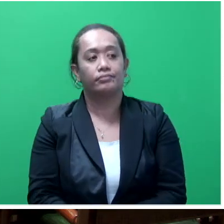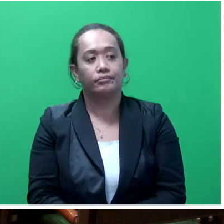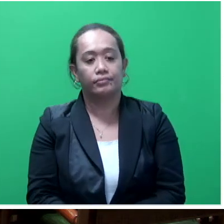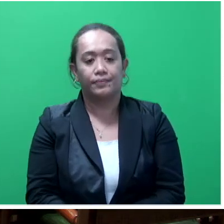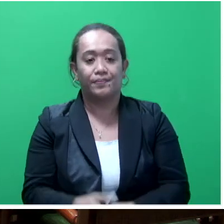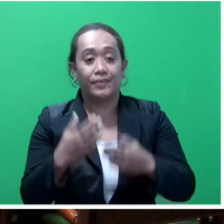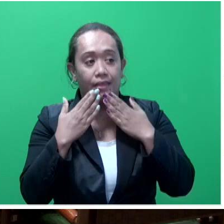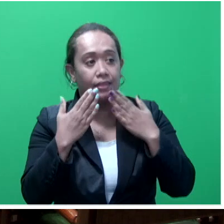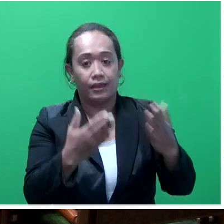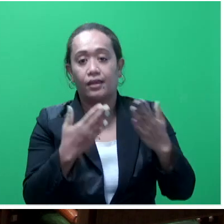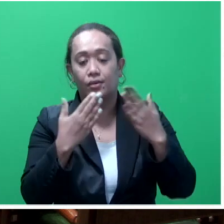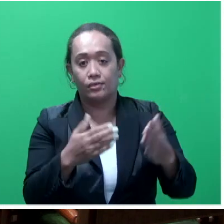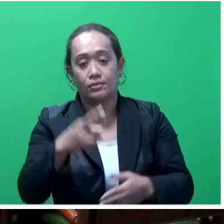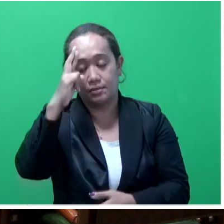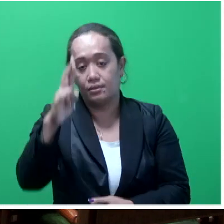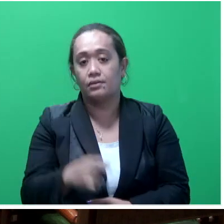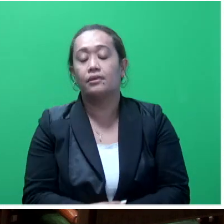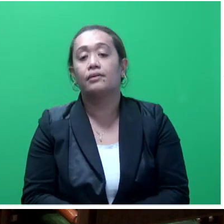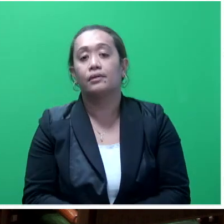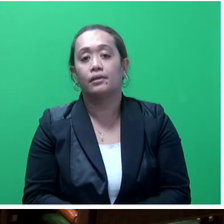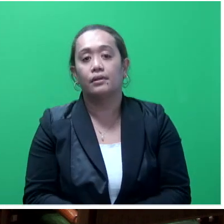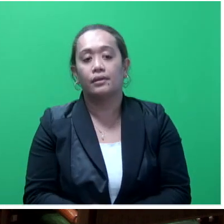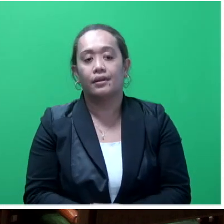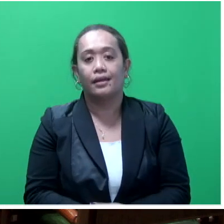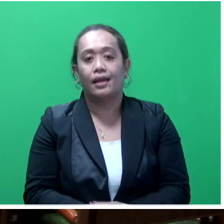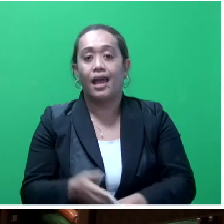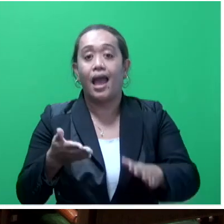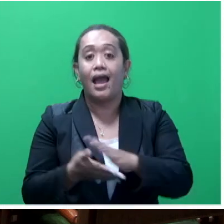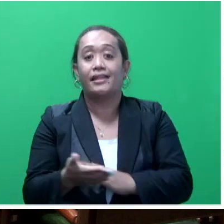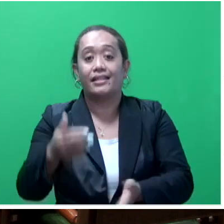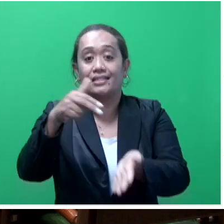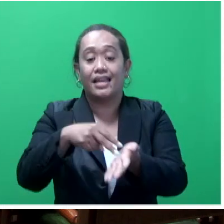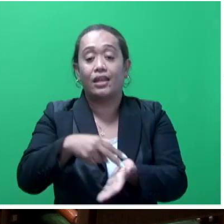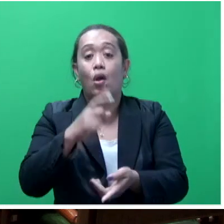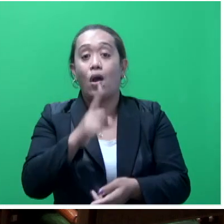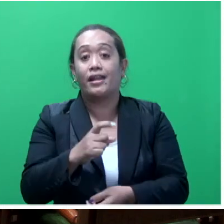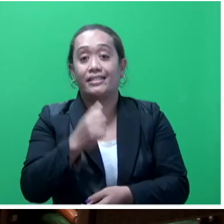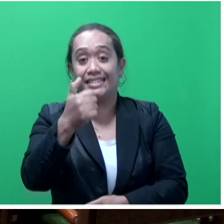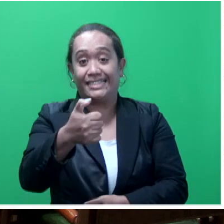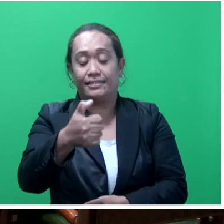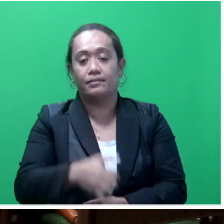Thank you, Mr. Speaker. Sir, Mr. Speaker, I move under Standing Order 6 that so much of